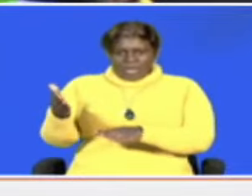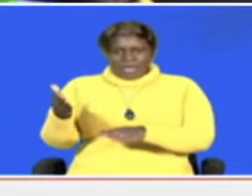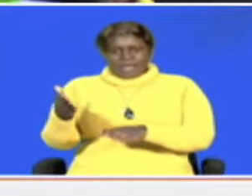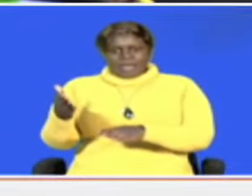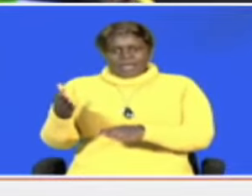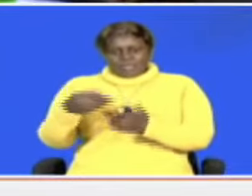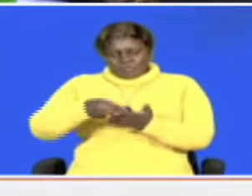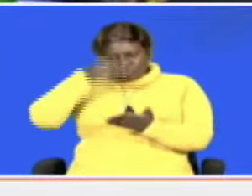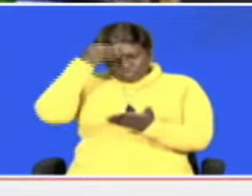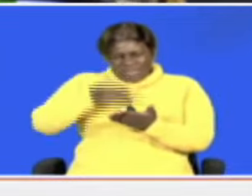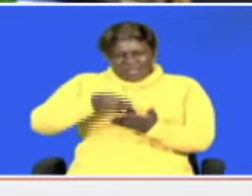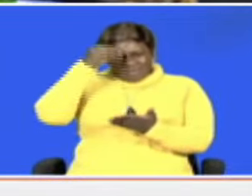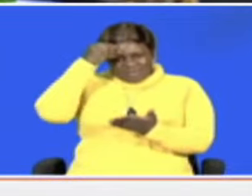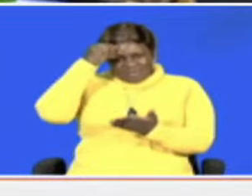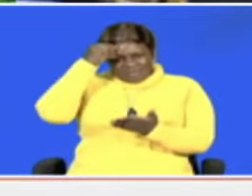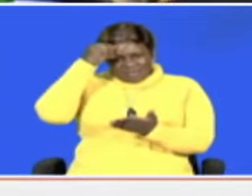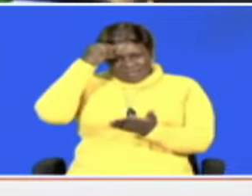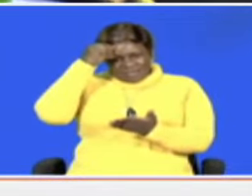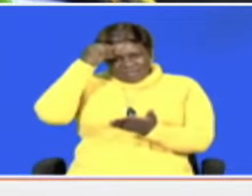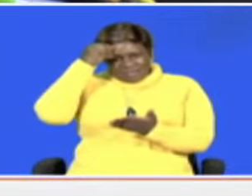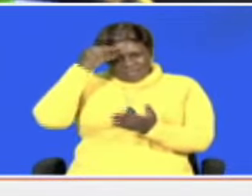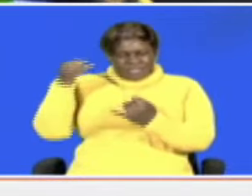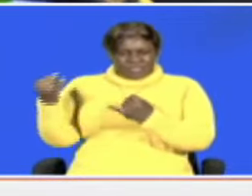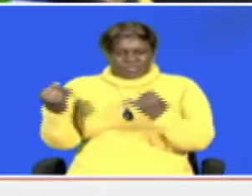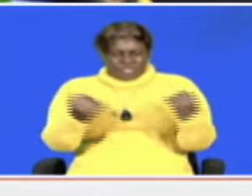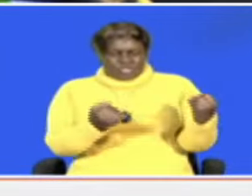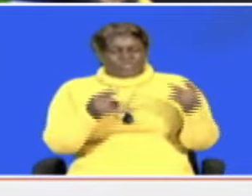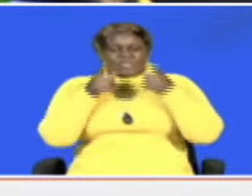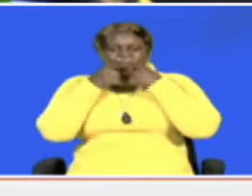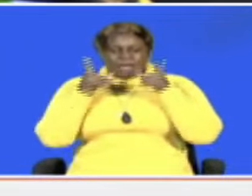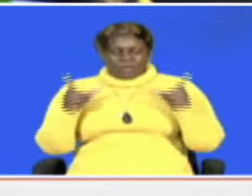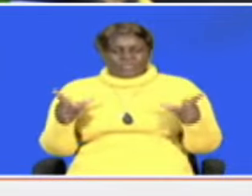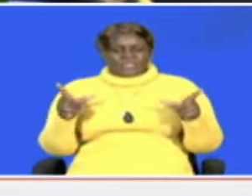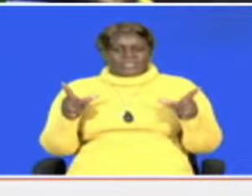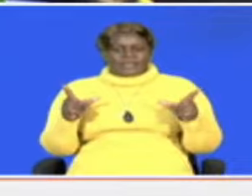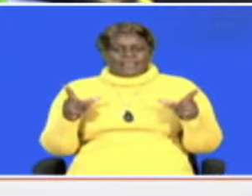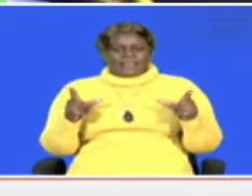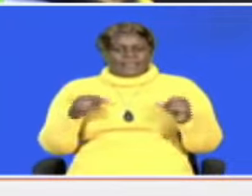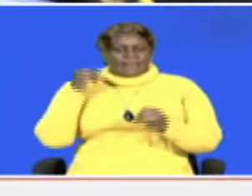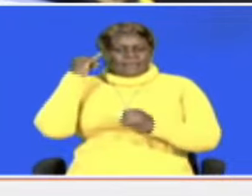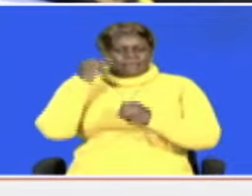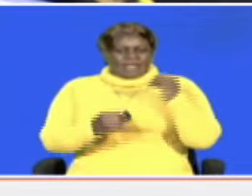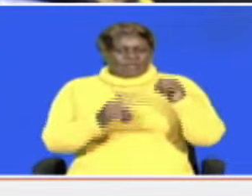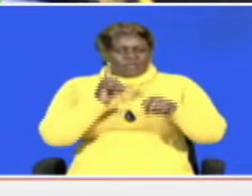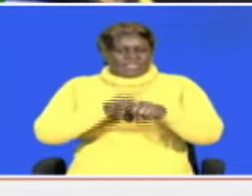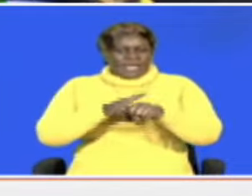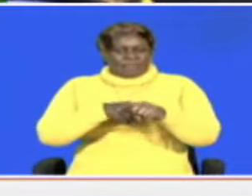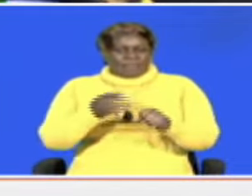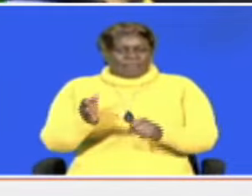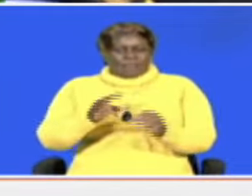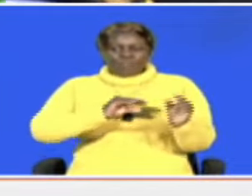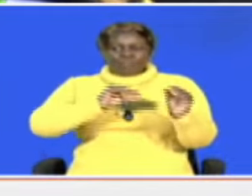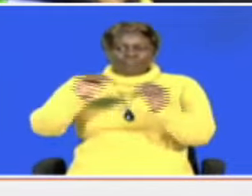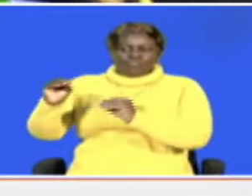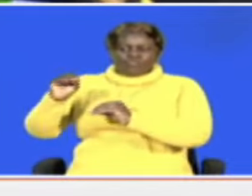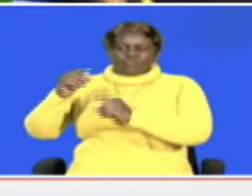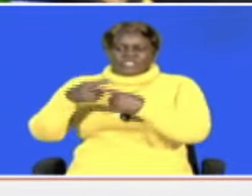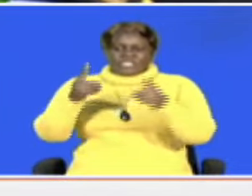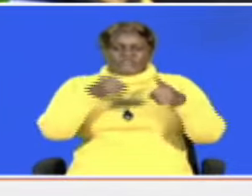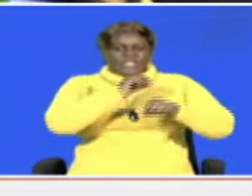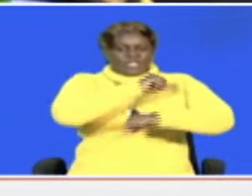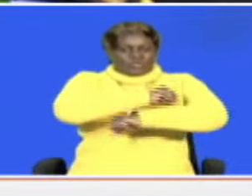be oriented and introduced to this language so that at the end of the day, when they are relocated to the schools